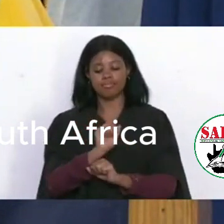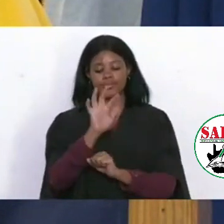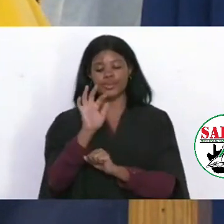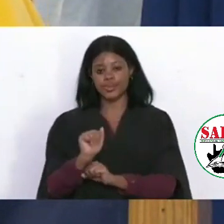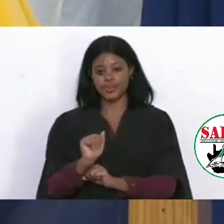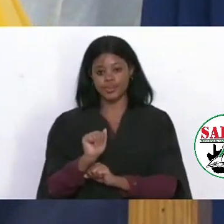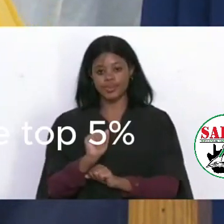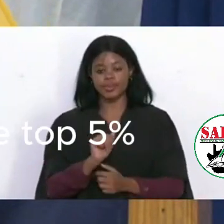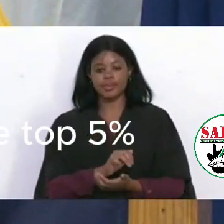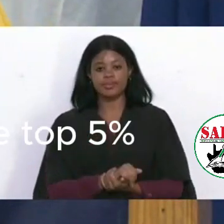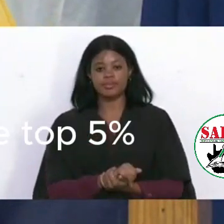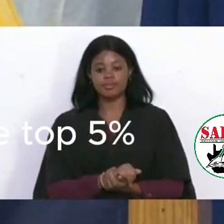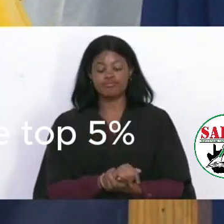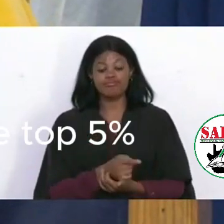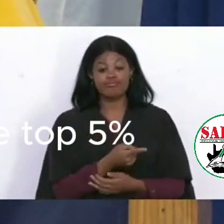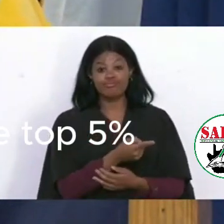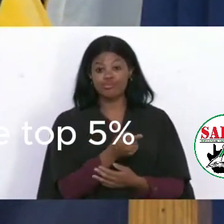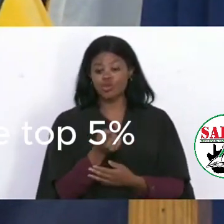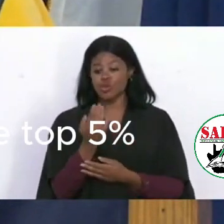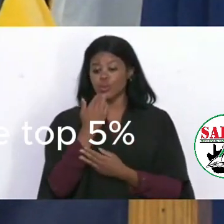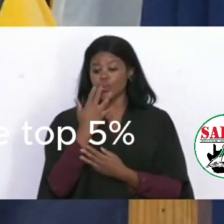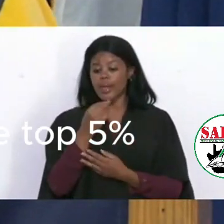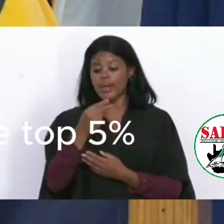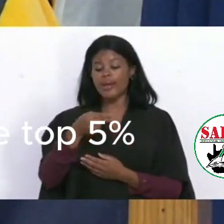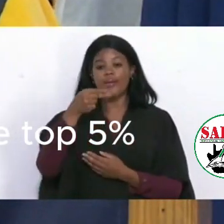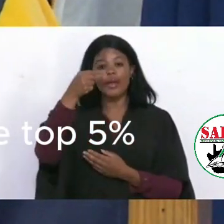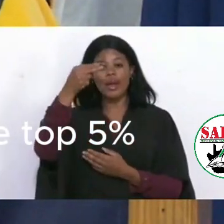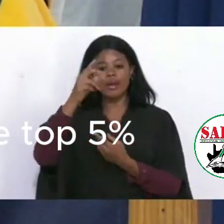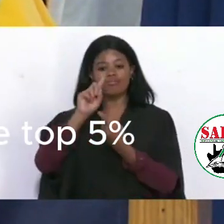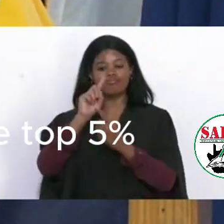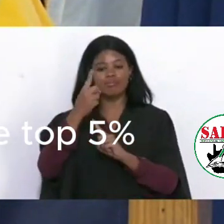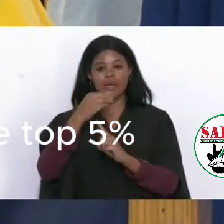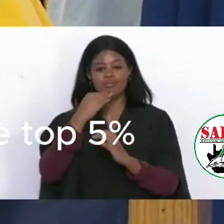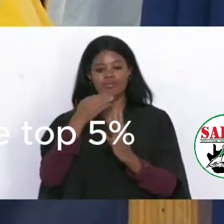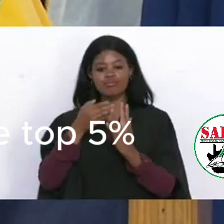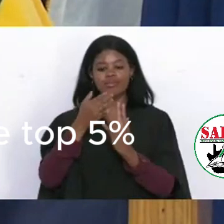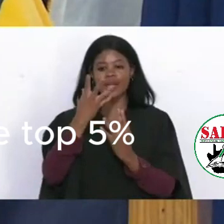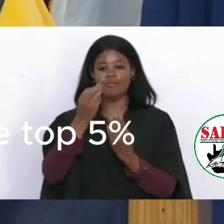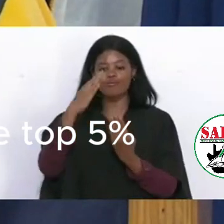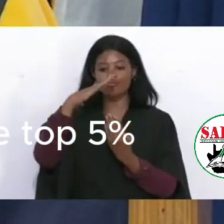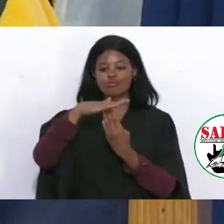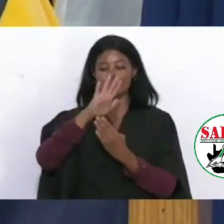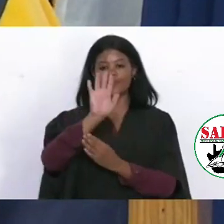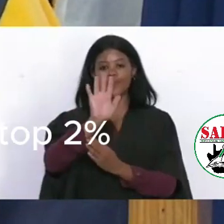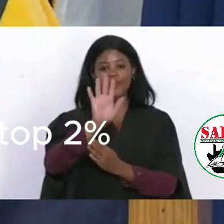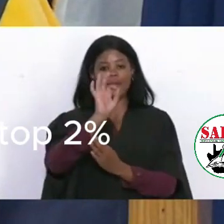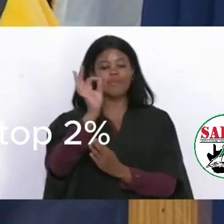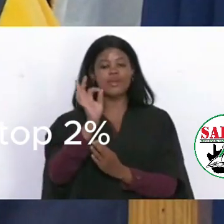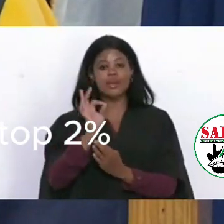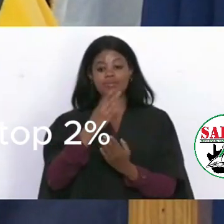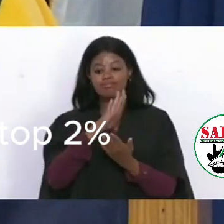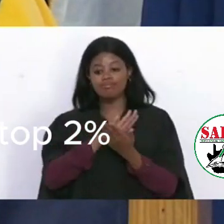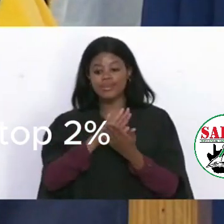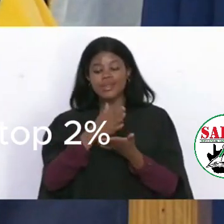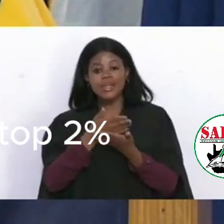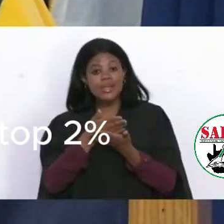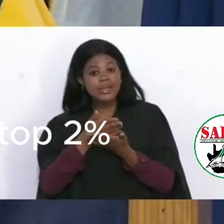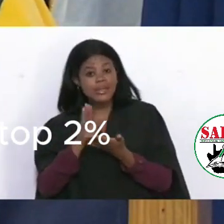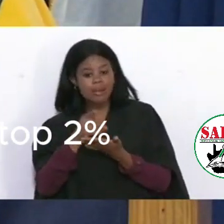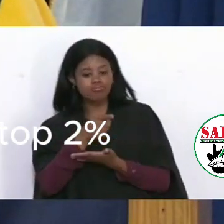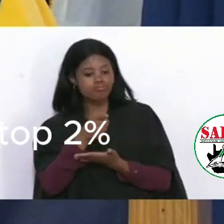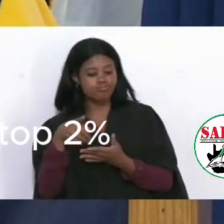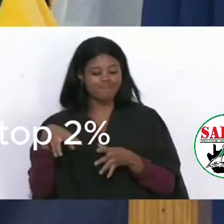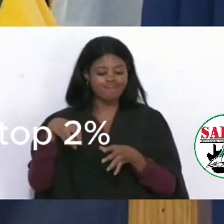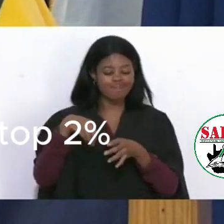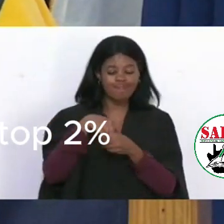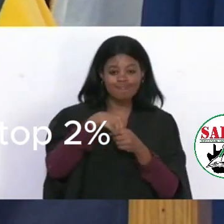Africa. Those with higher degrees are entering the top 5%, and some of you will now be